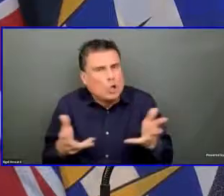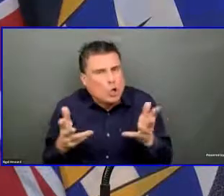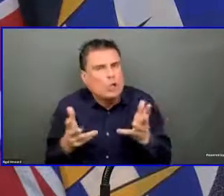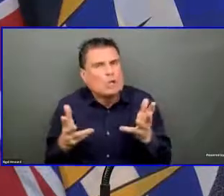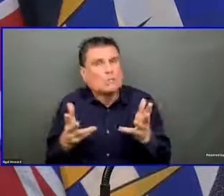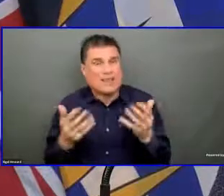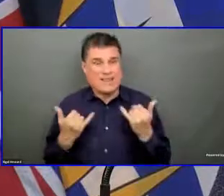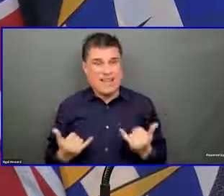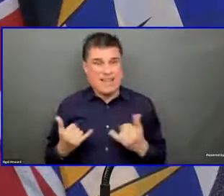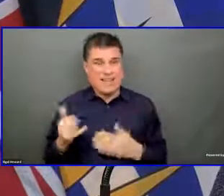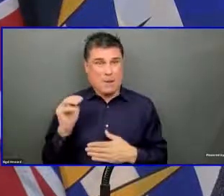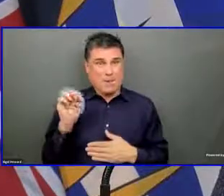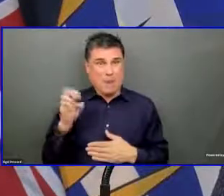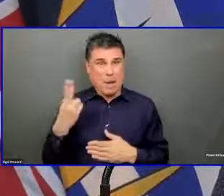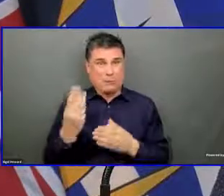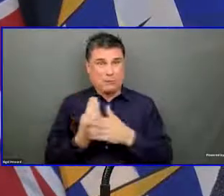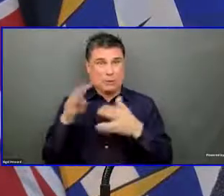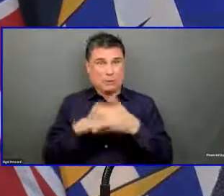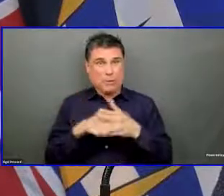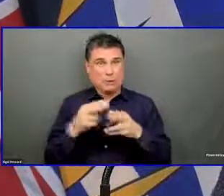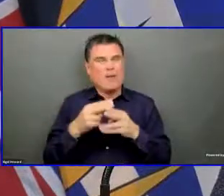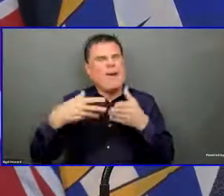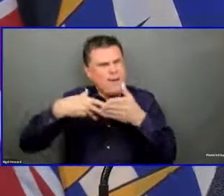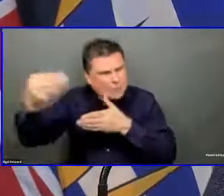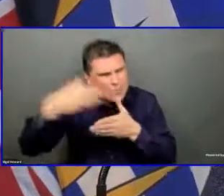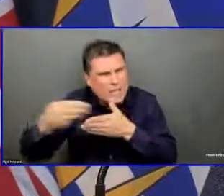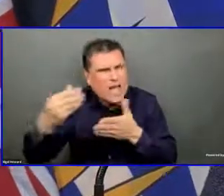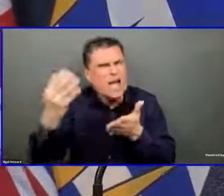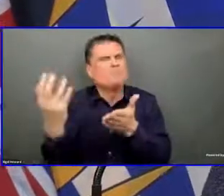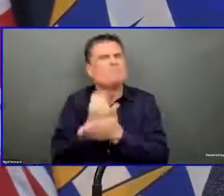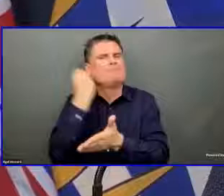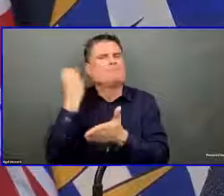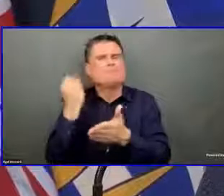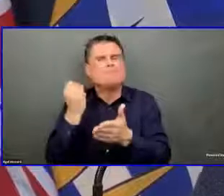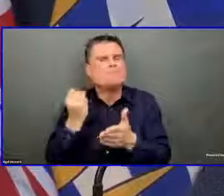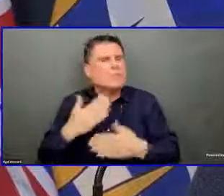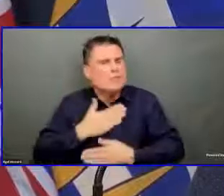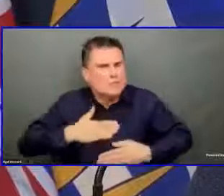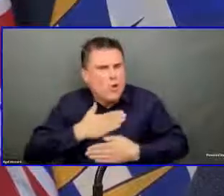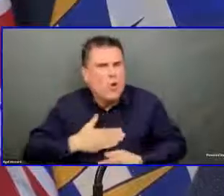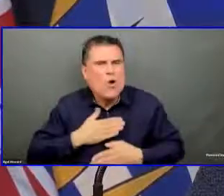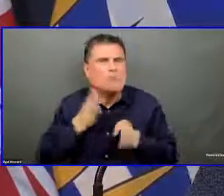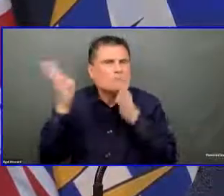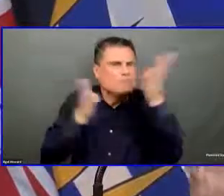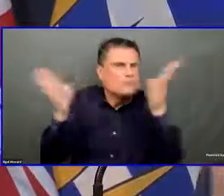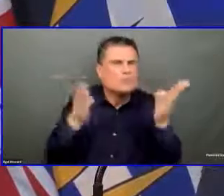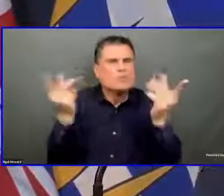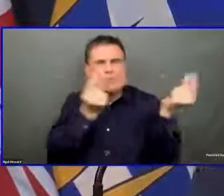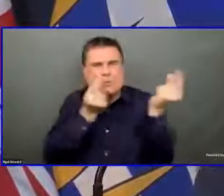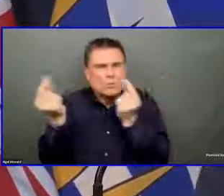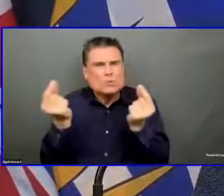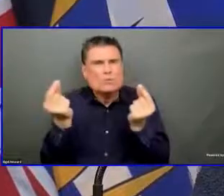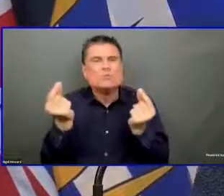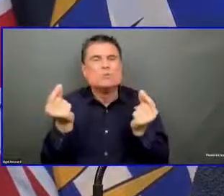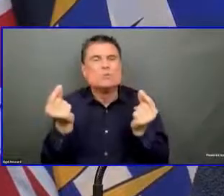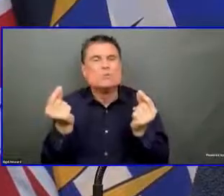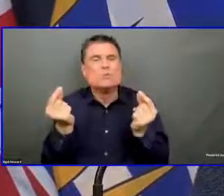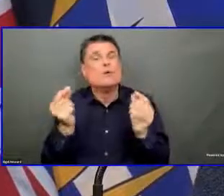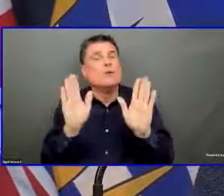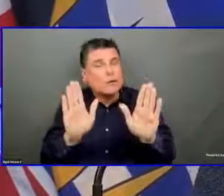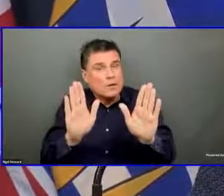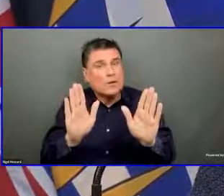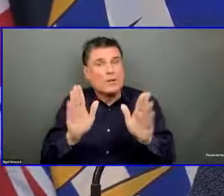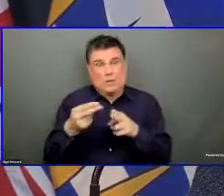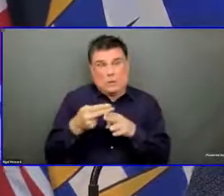St. Patrick's Day coming up, and we know that for some people, that is a day where they like to gather together and